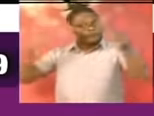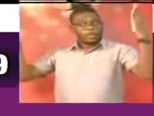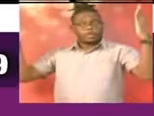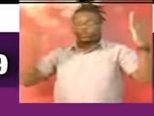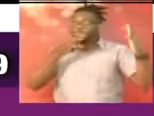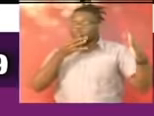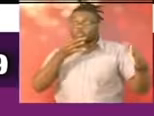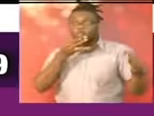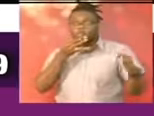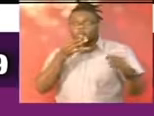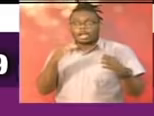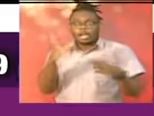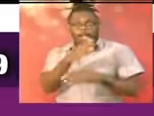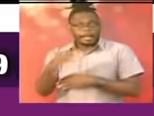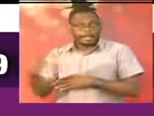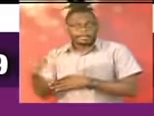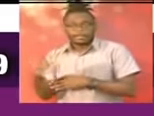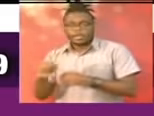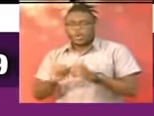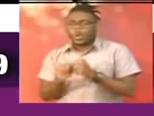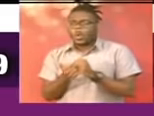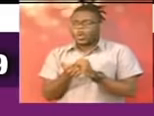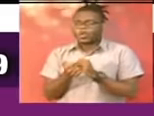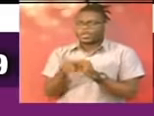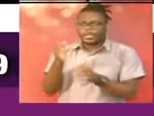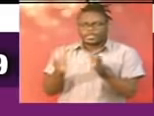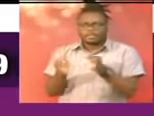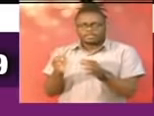other countries, especially if our